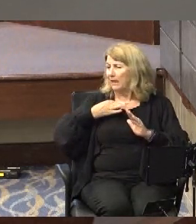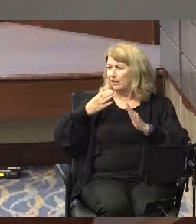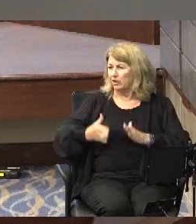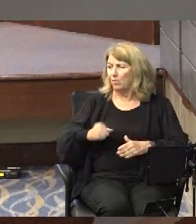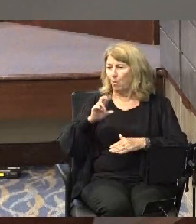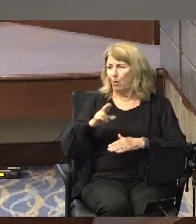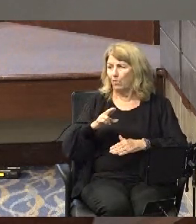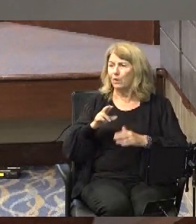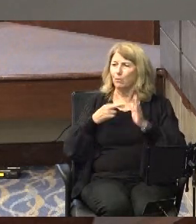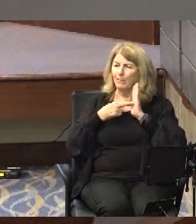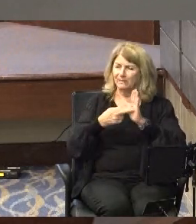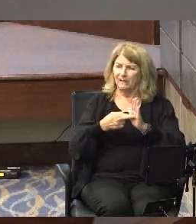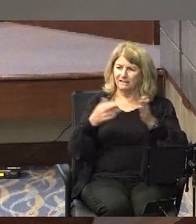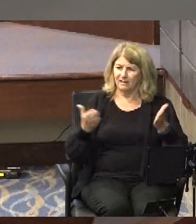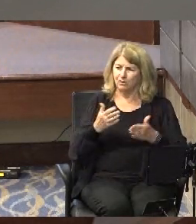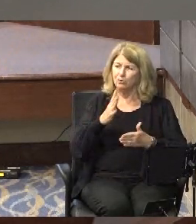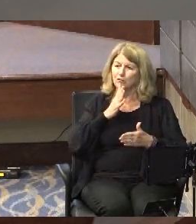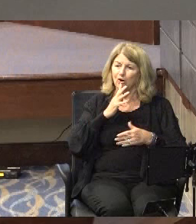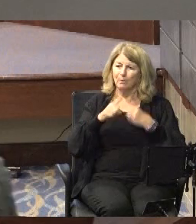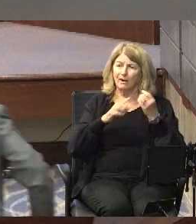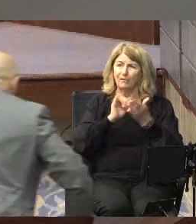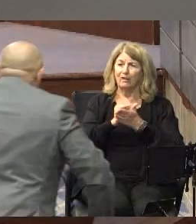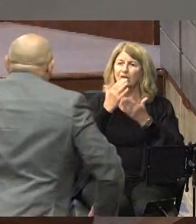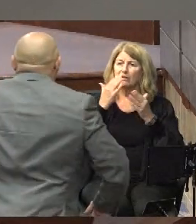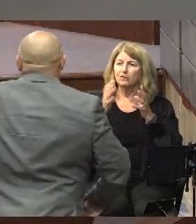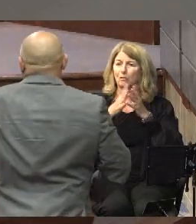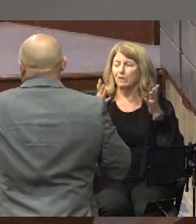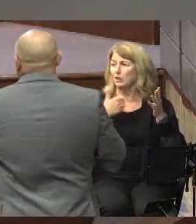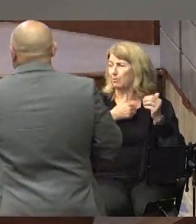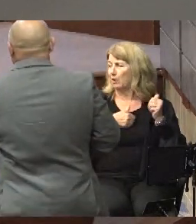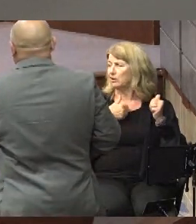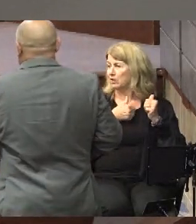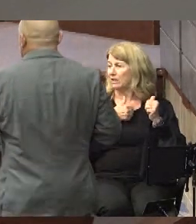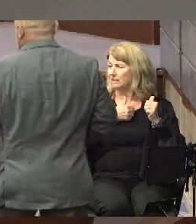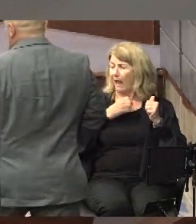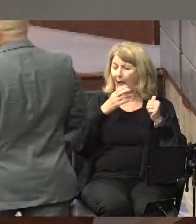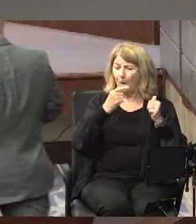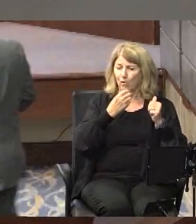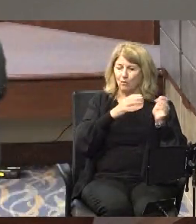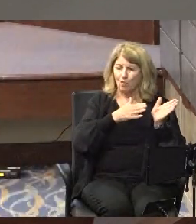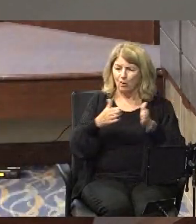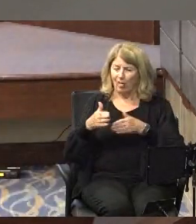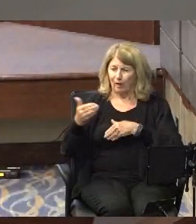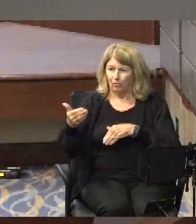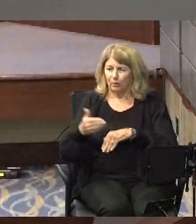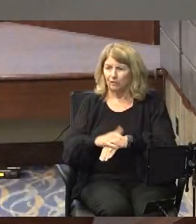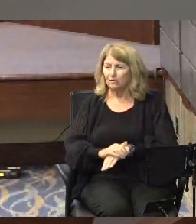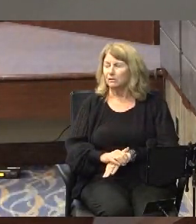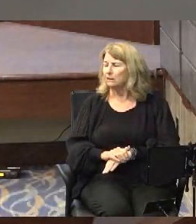here to speak on behalf of this. Thank you so much. Apologize about the out of order there.